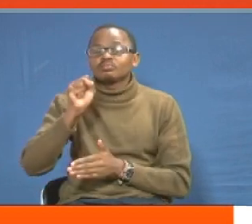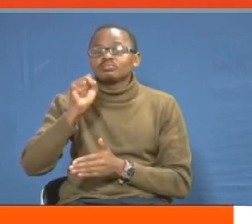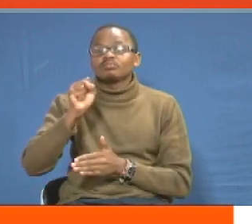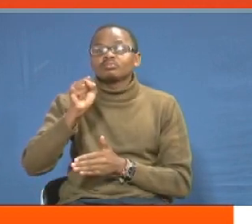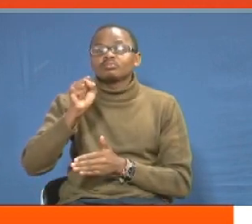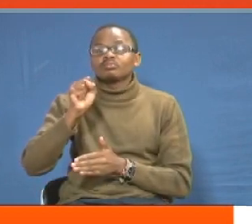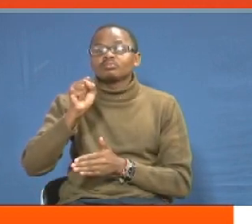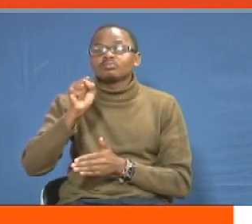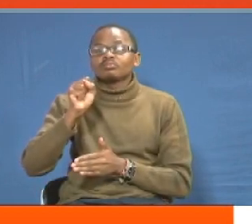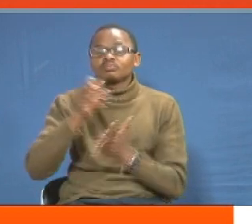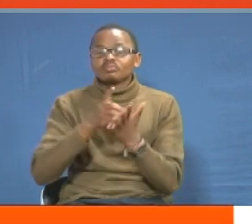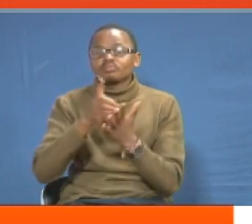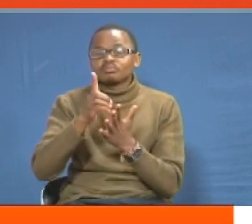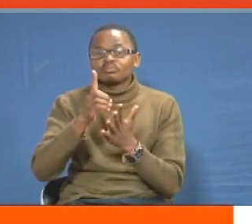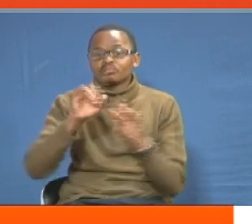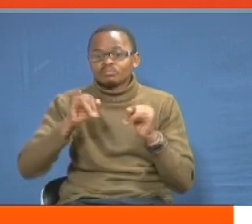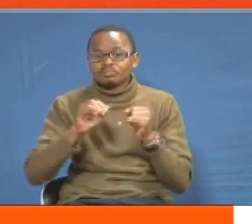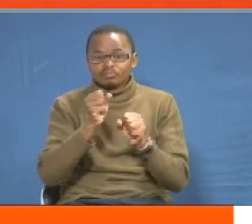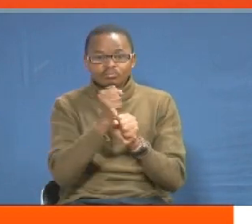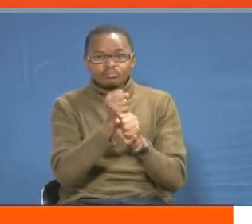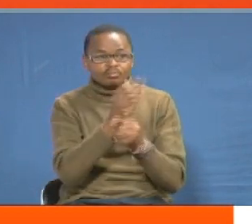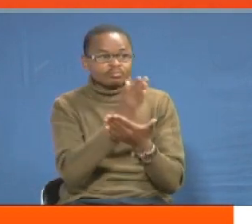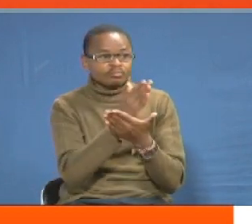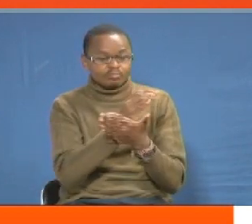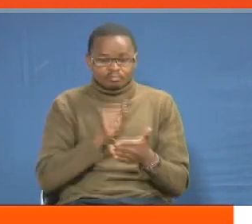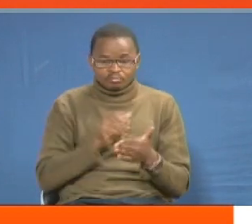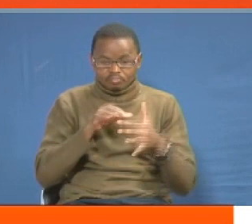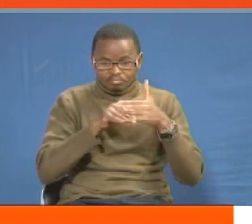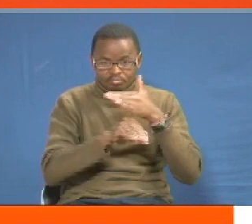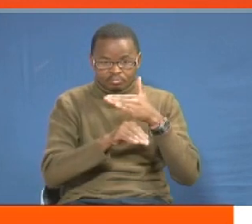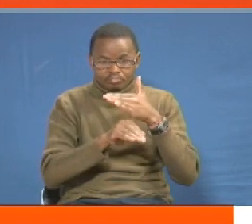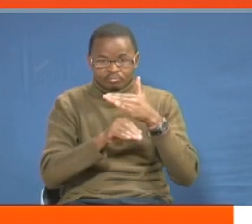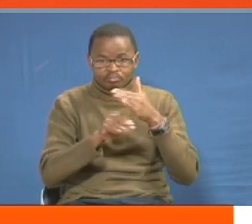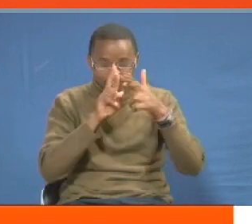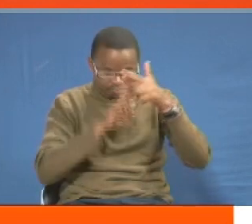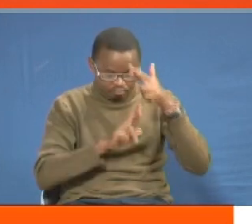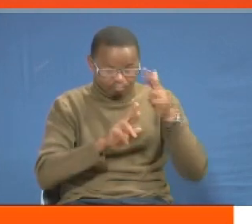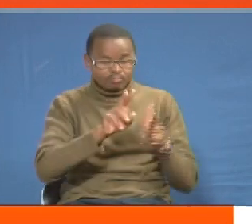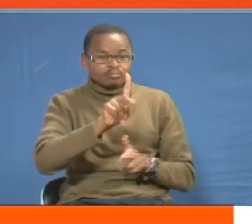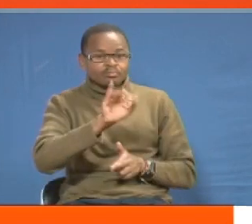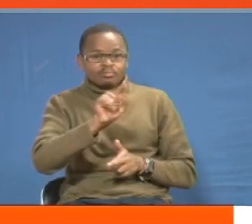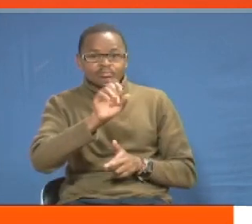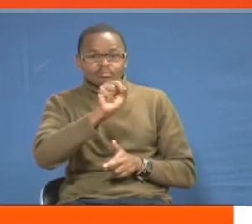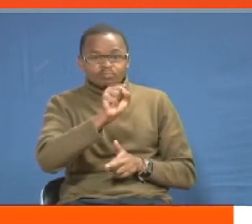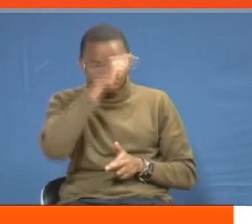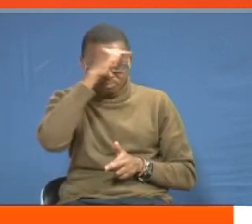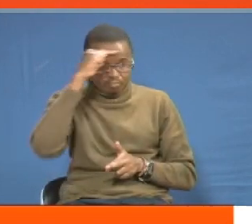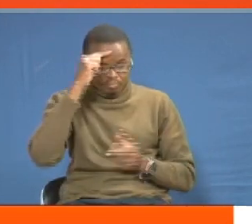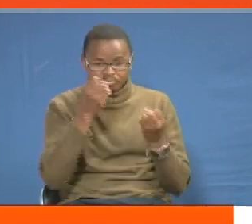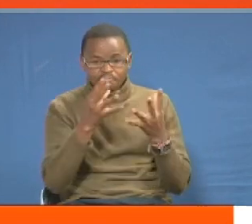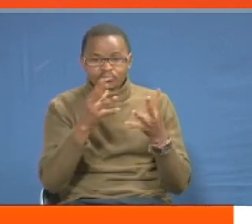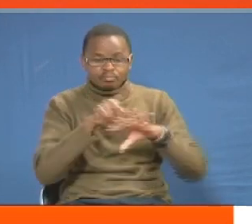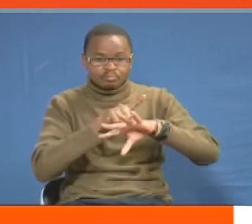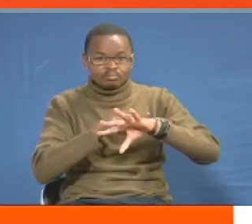was dignity kits, just to make sure that the girls can access a dignity kit. Then,